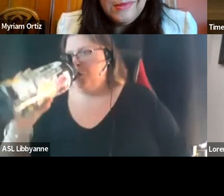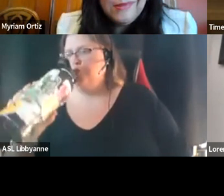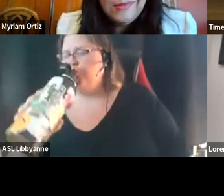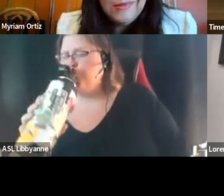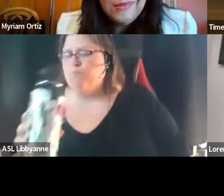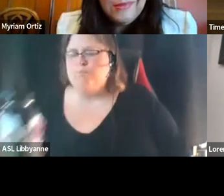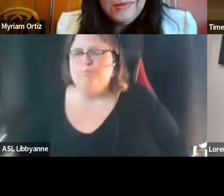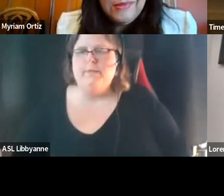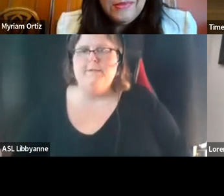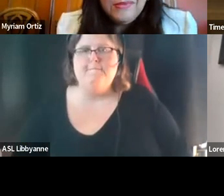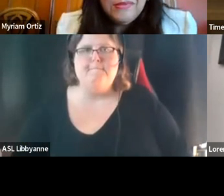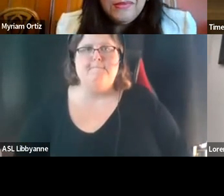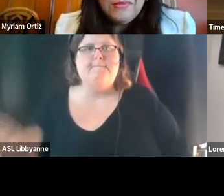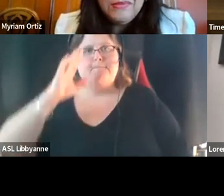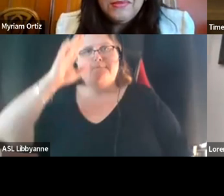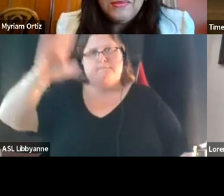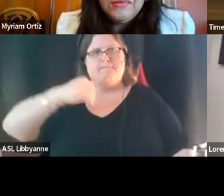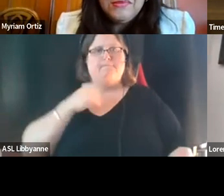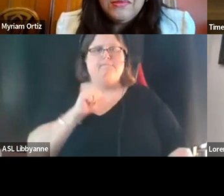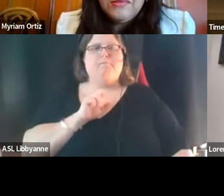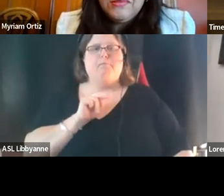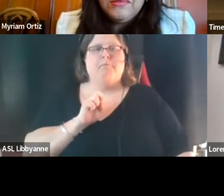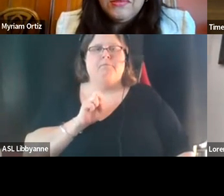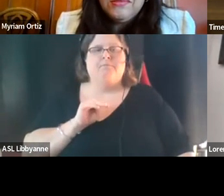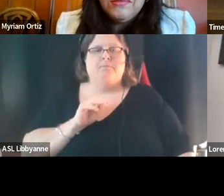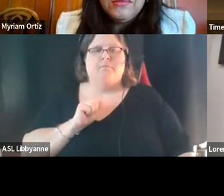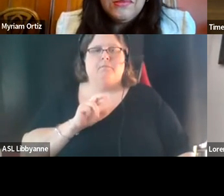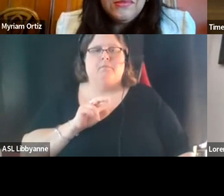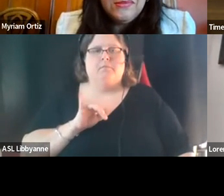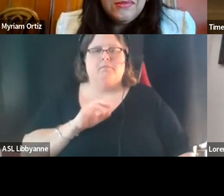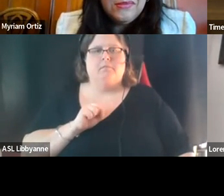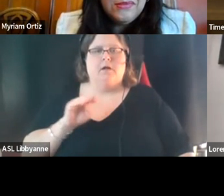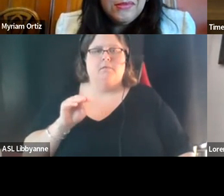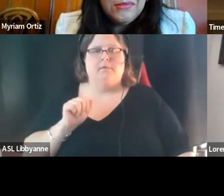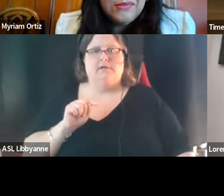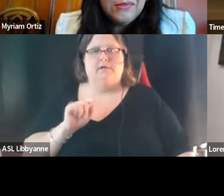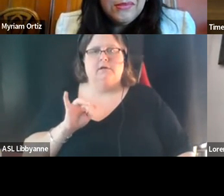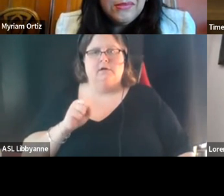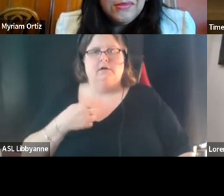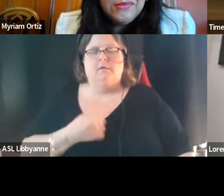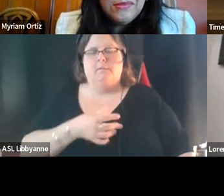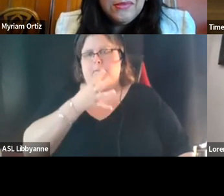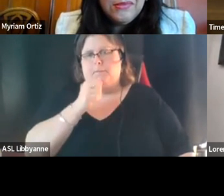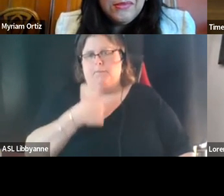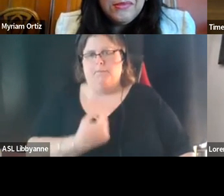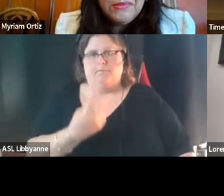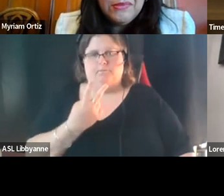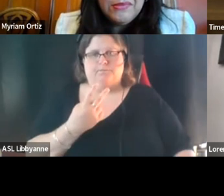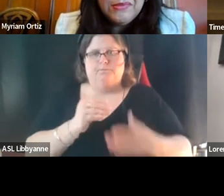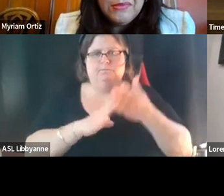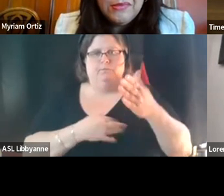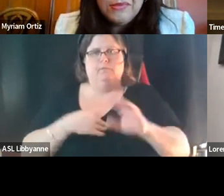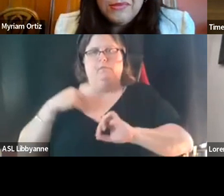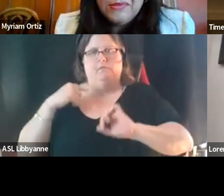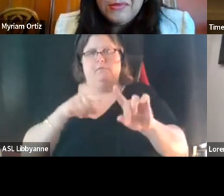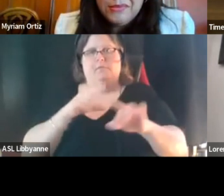Hi, my name is Irmaris Matias, and I live in South End, and I'm a mother of two students who attend to the